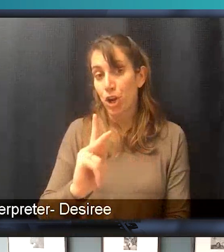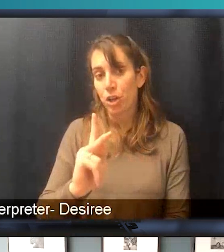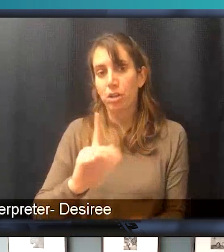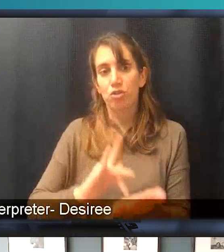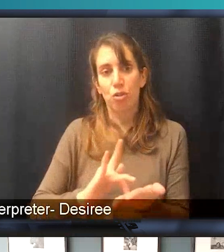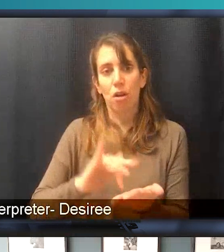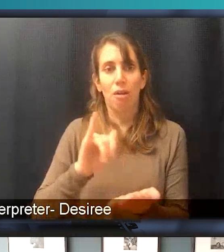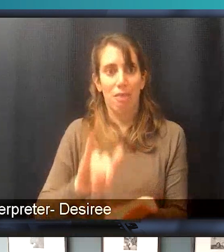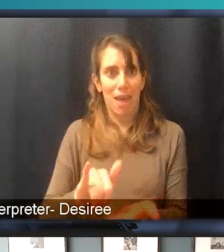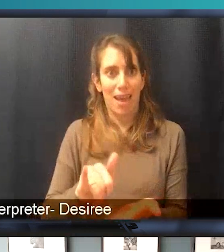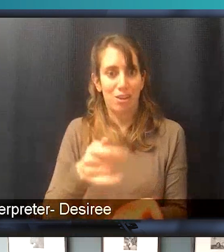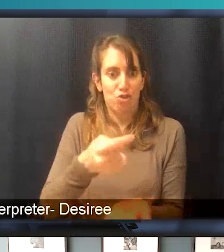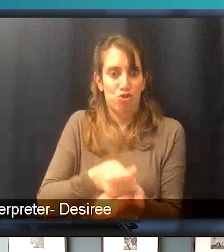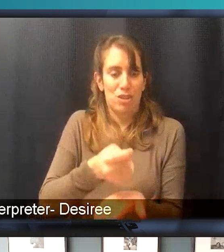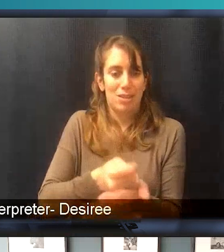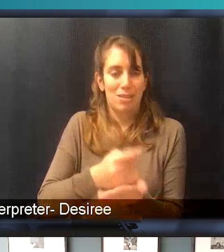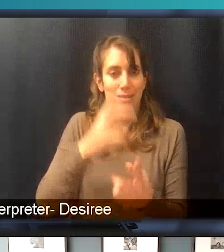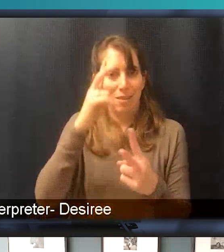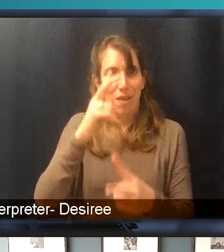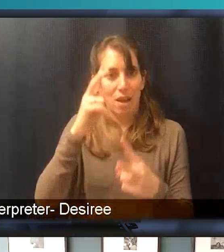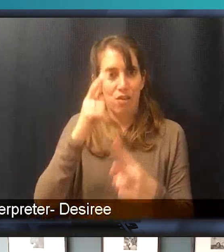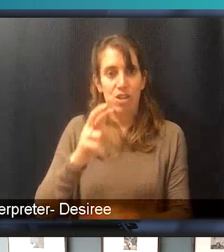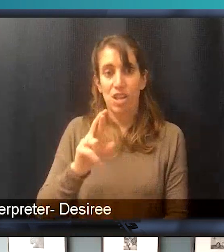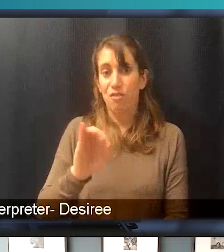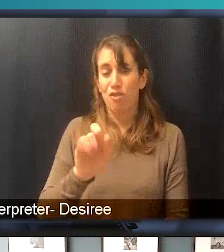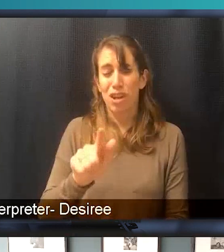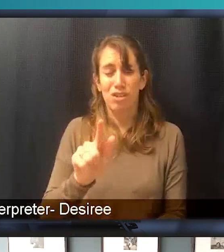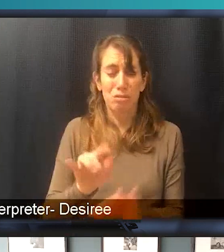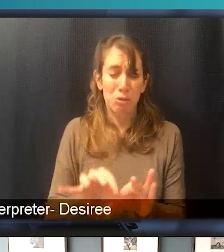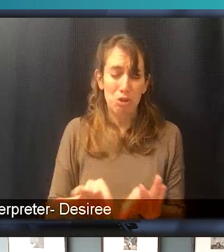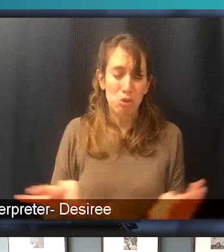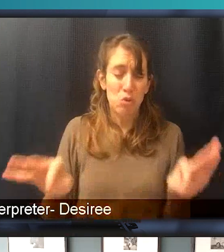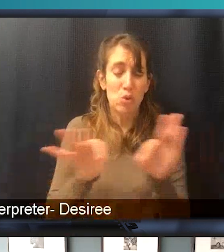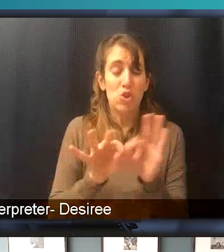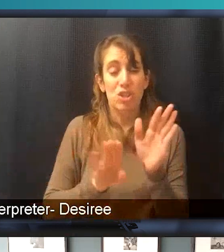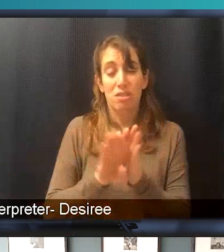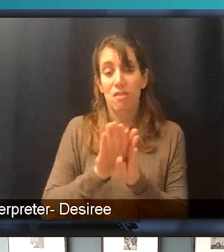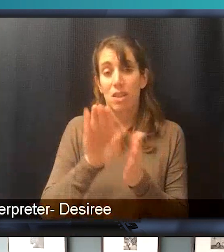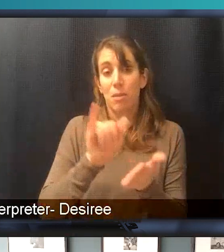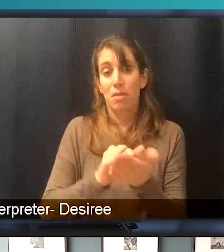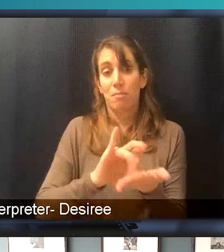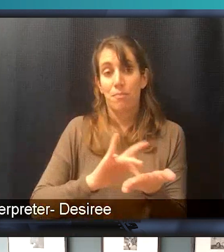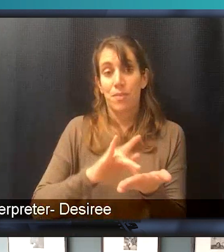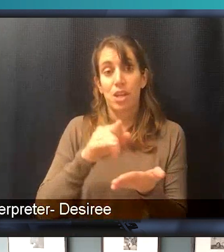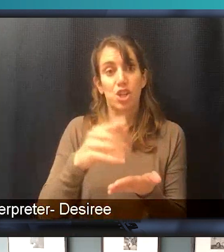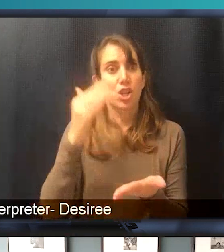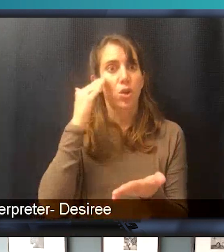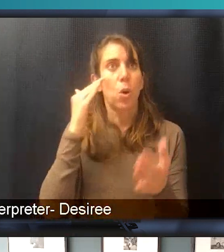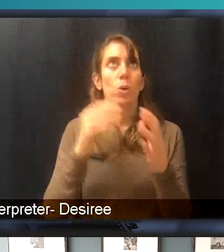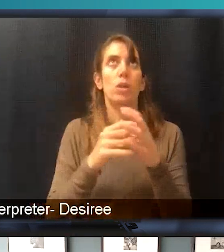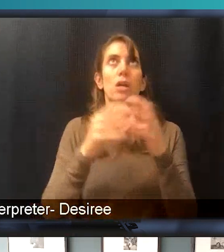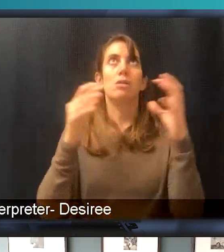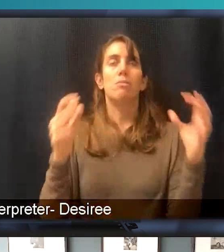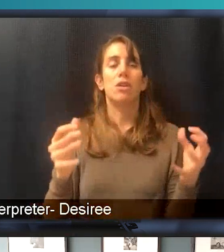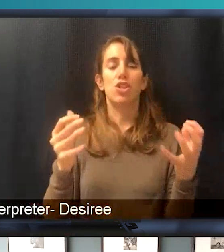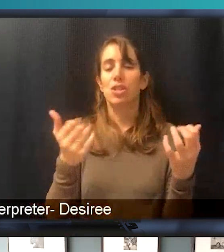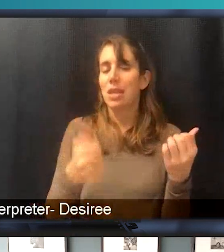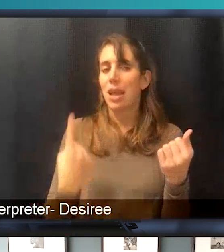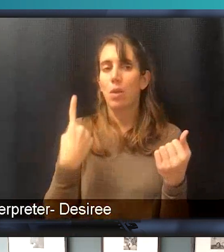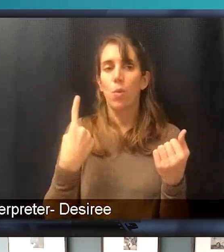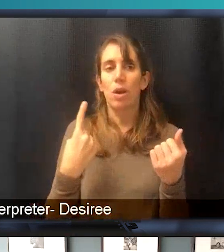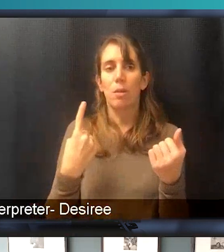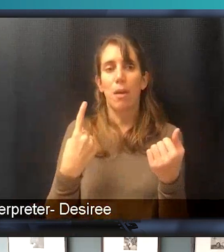was crucial in developing. And she knows about as much as anybody about the state of COVID-19 therapies,